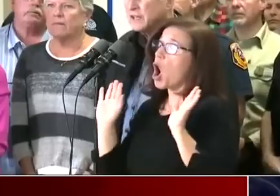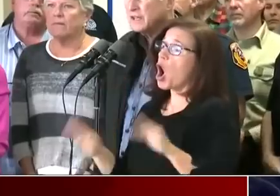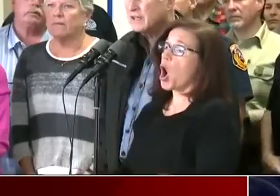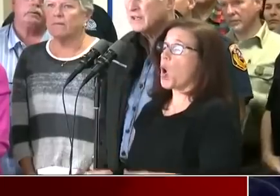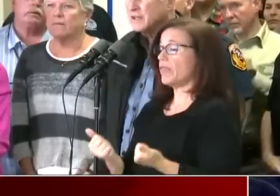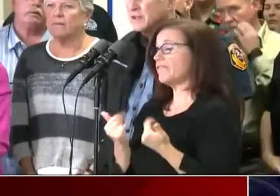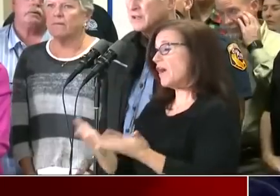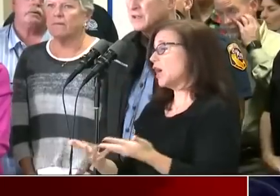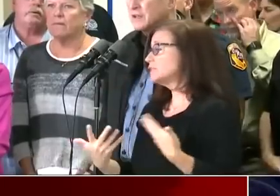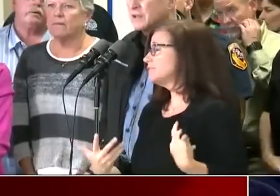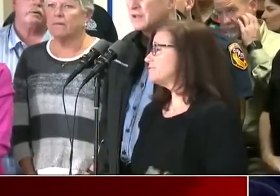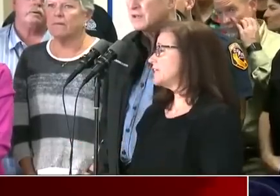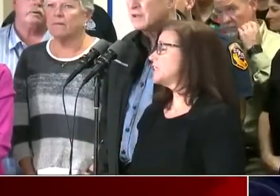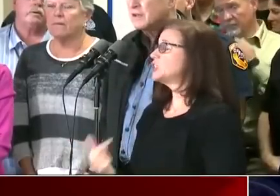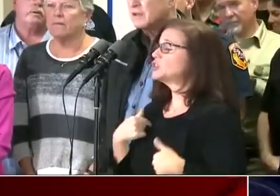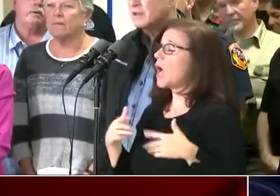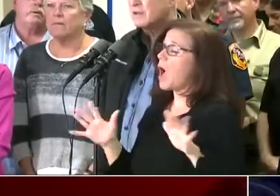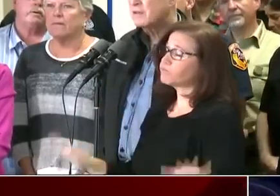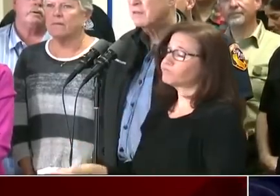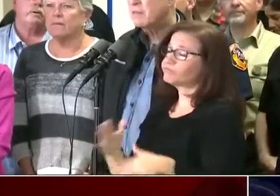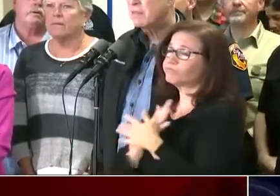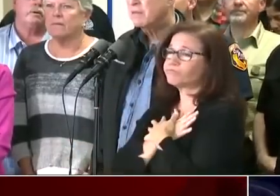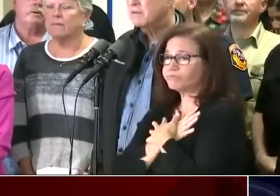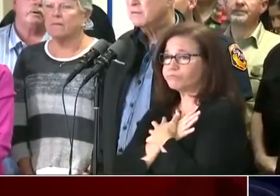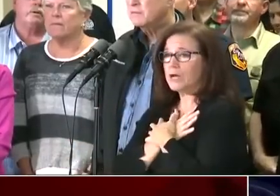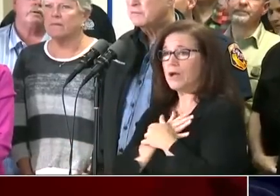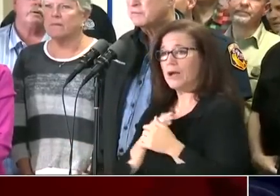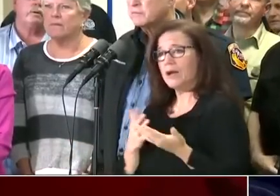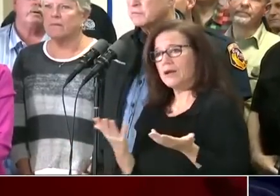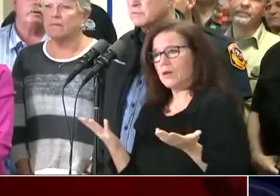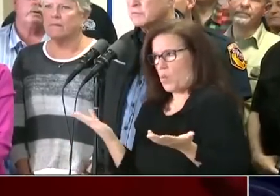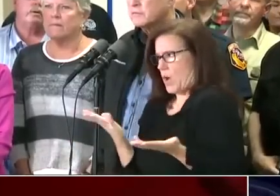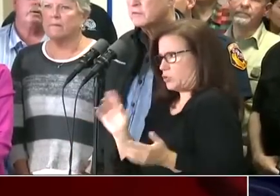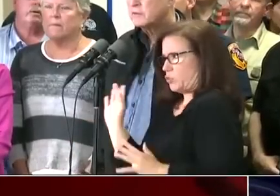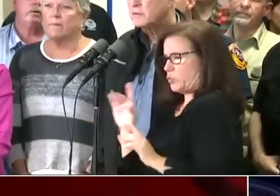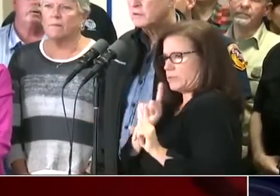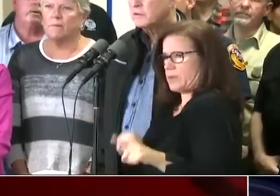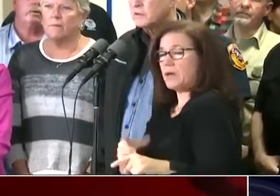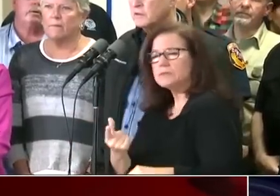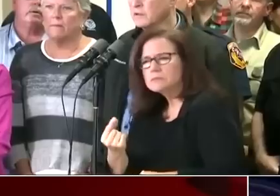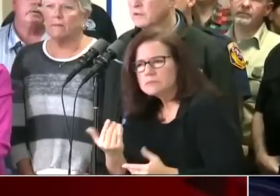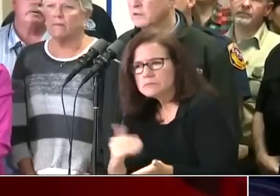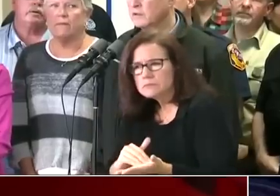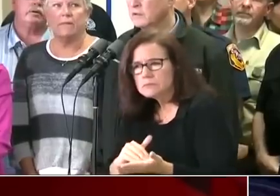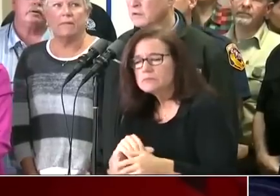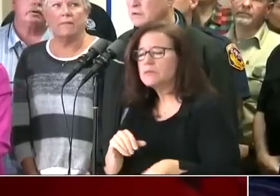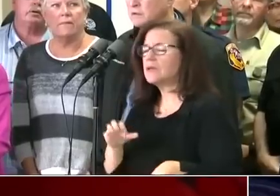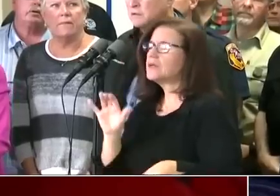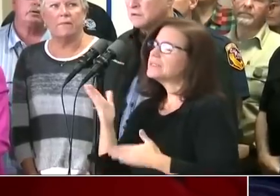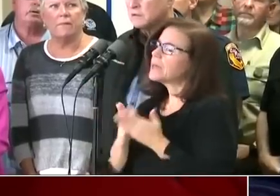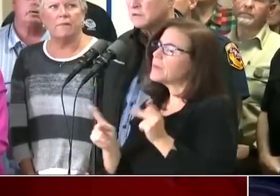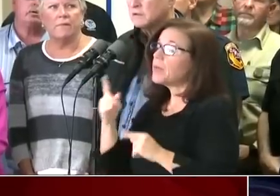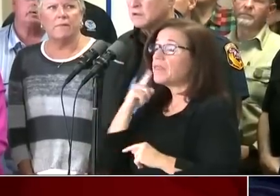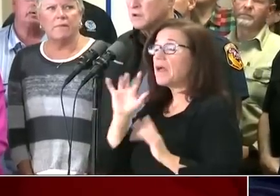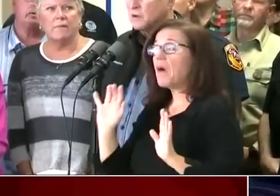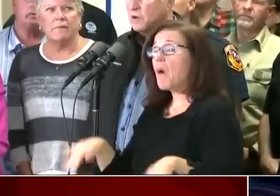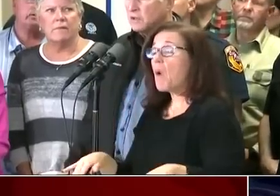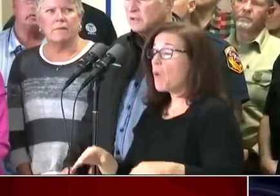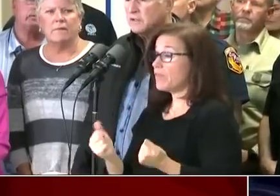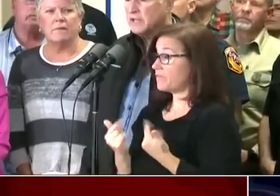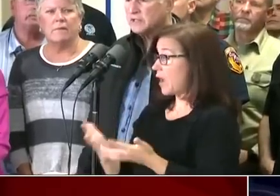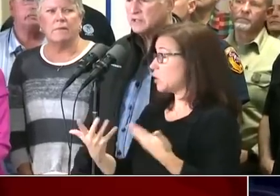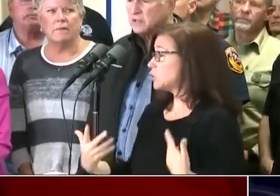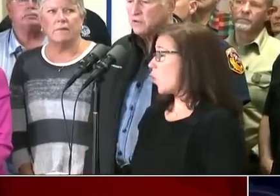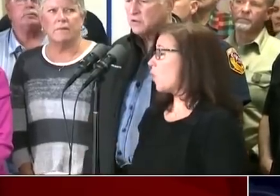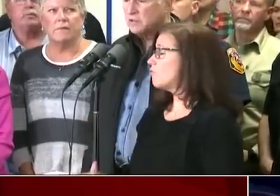What's that? What do you say to people who are saying, this crisis is over, I can let my guard down and relax now?